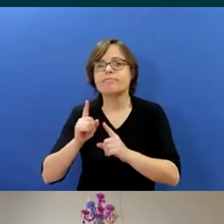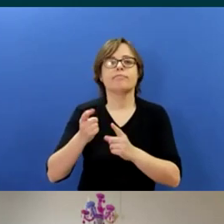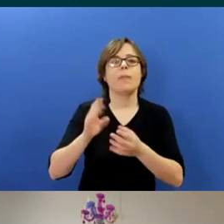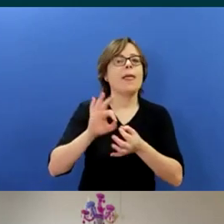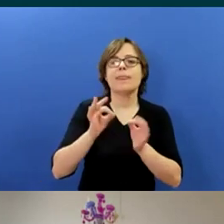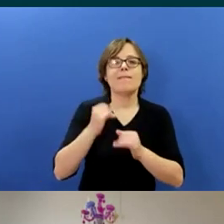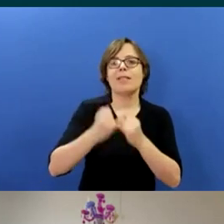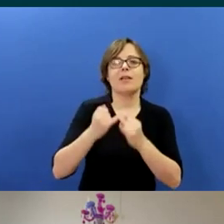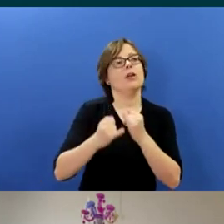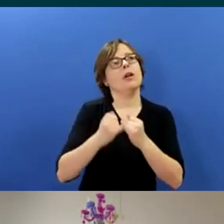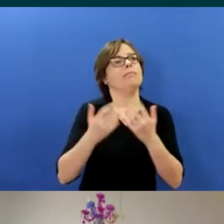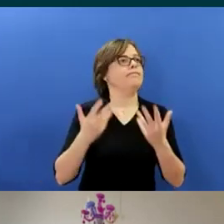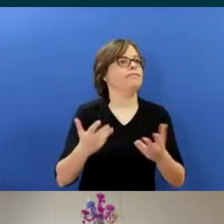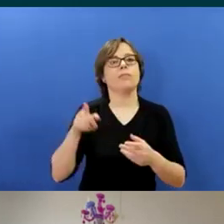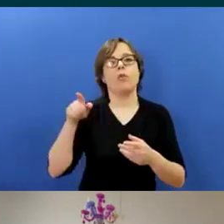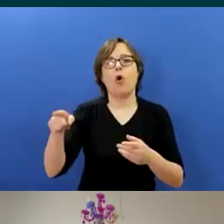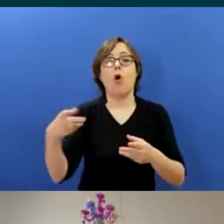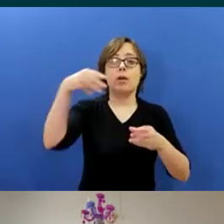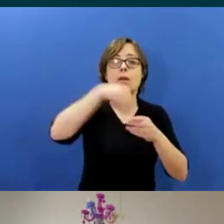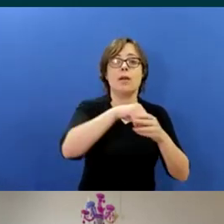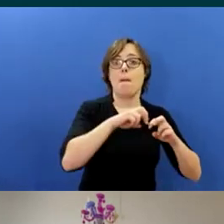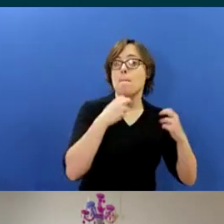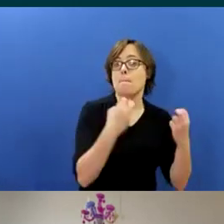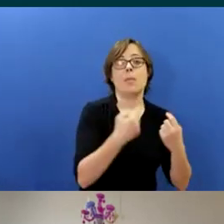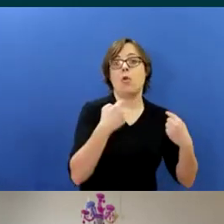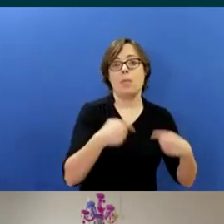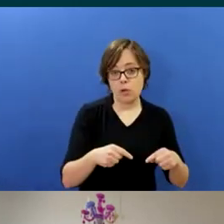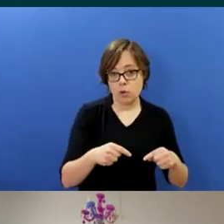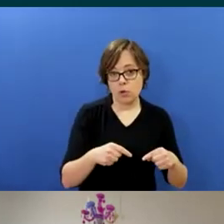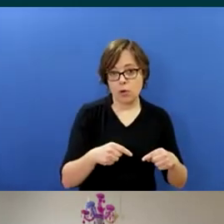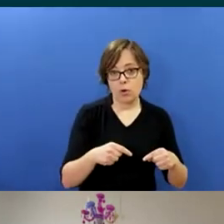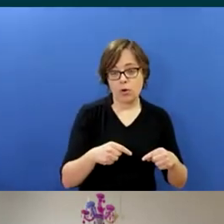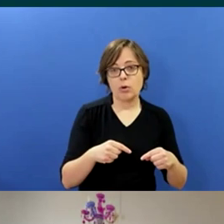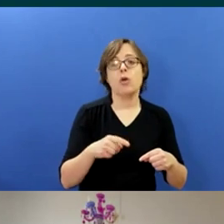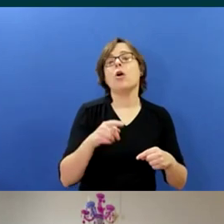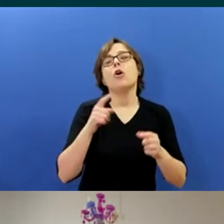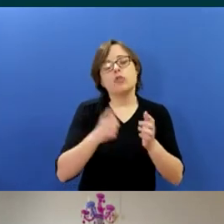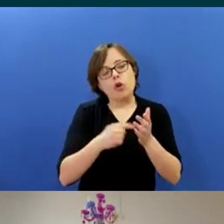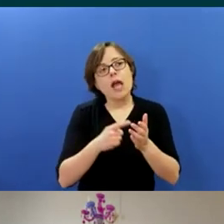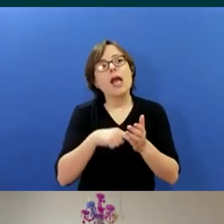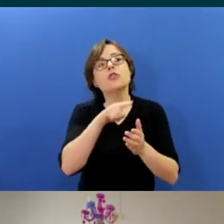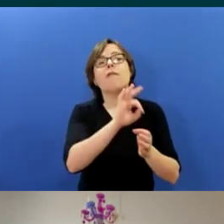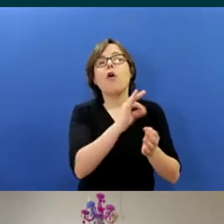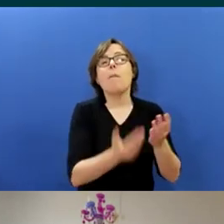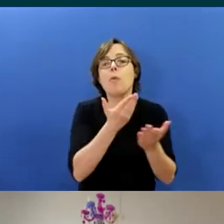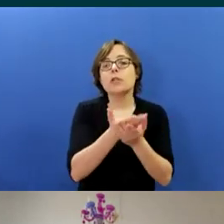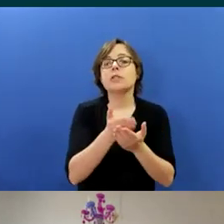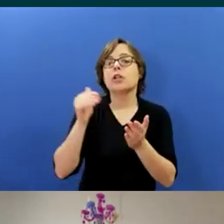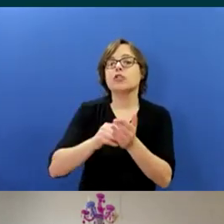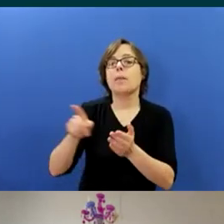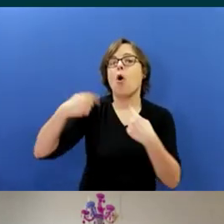the citizen assembly. And also, I ask the people to justify their